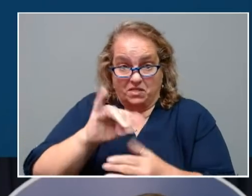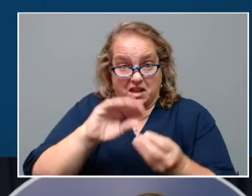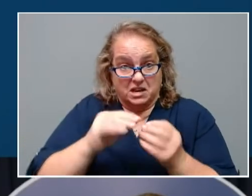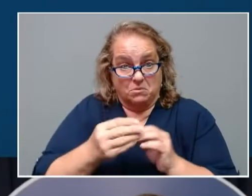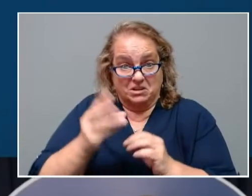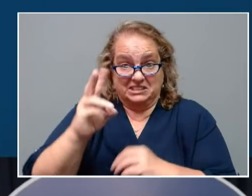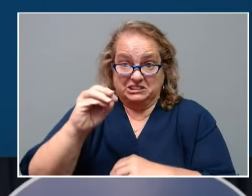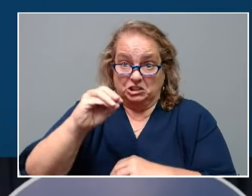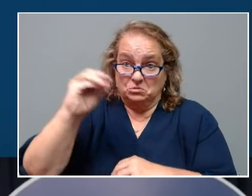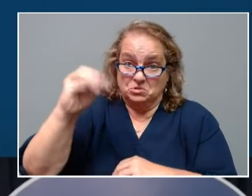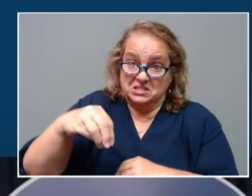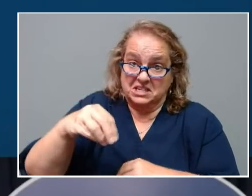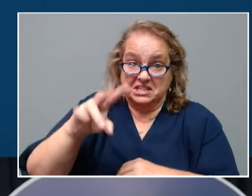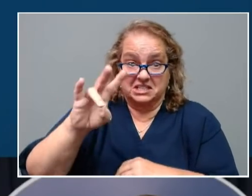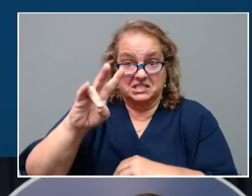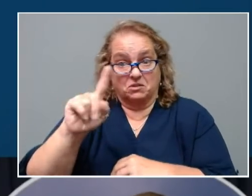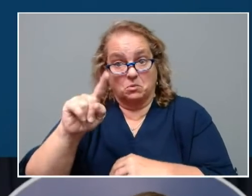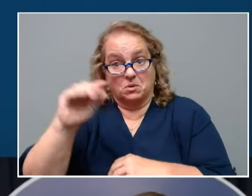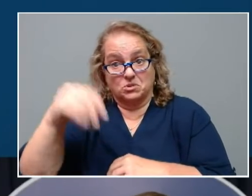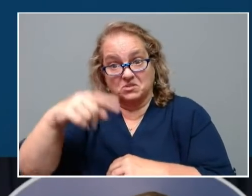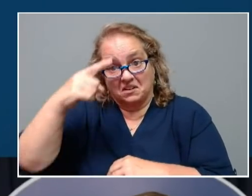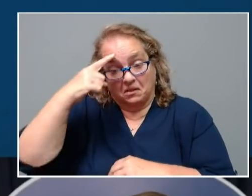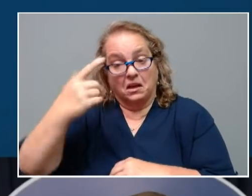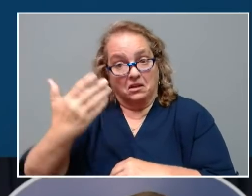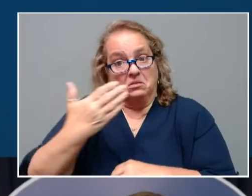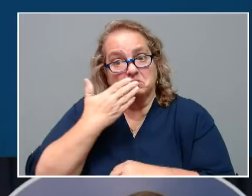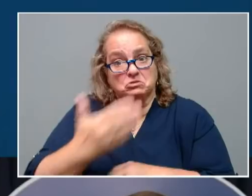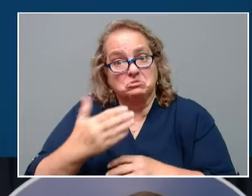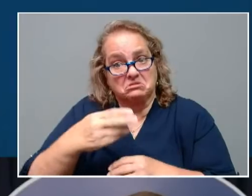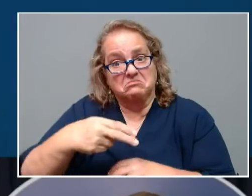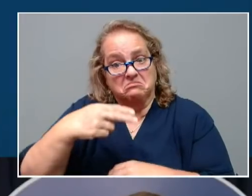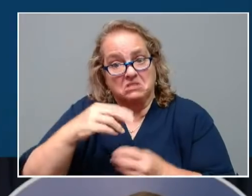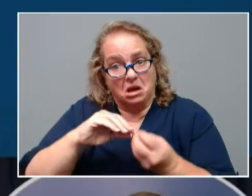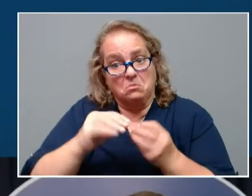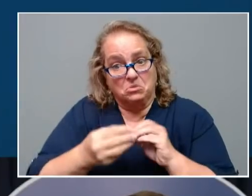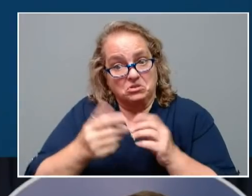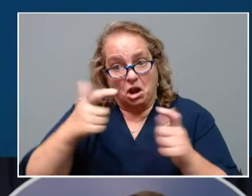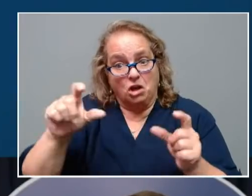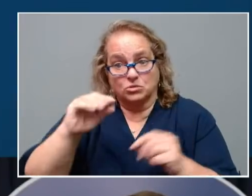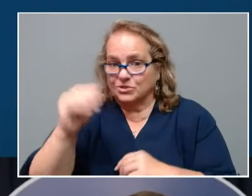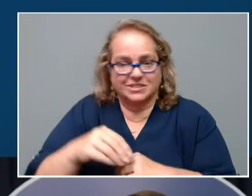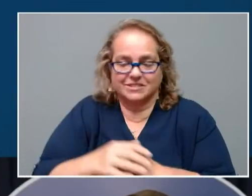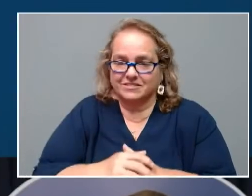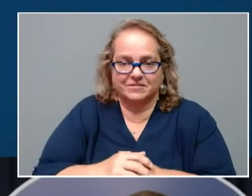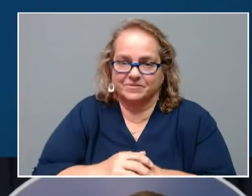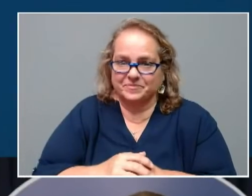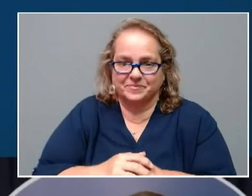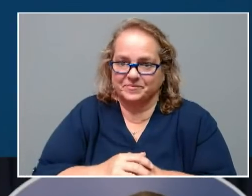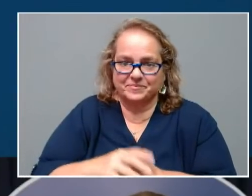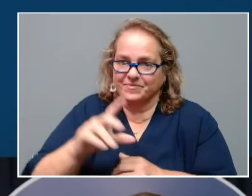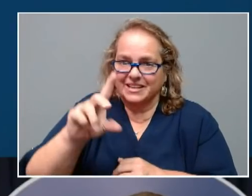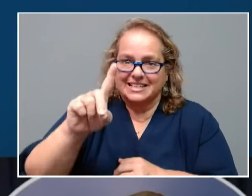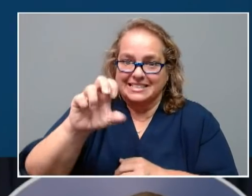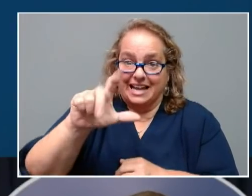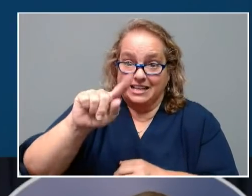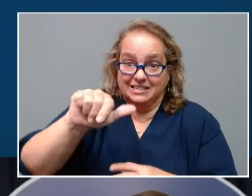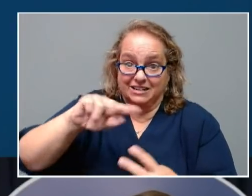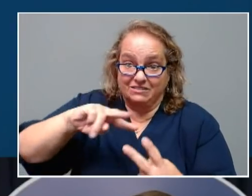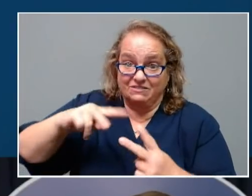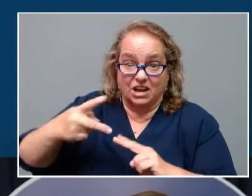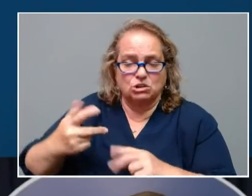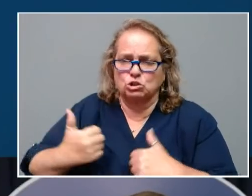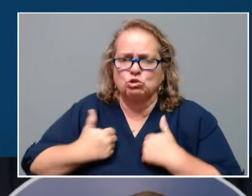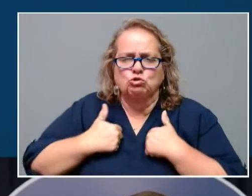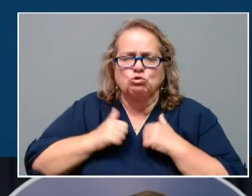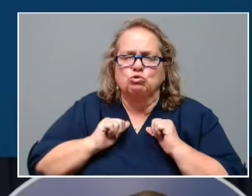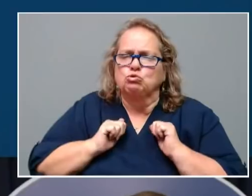everybody, 71%, 18 and up would seem like large percentages. The Delta variant is so aggressive that if you are unvaccinated,